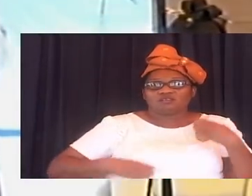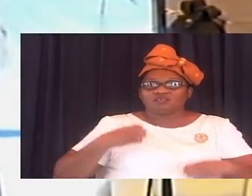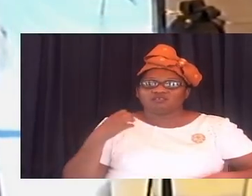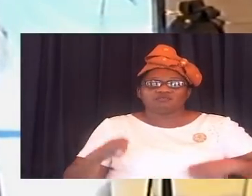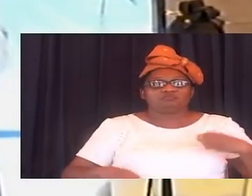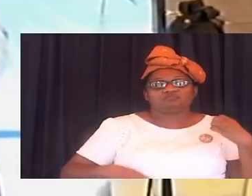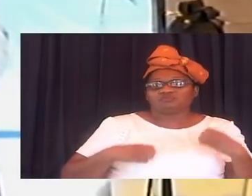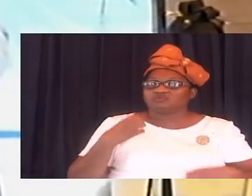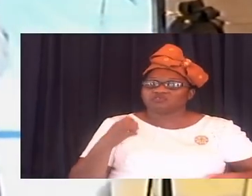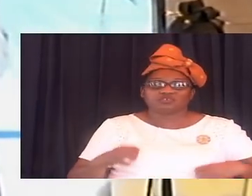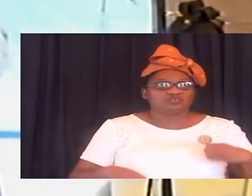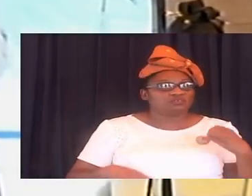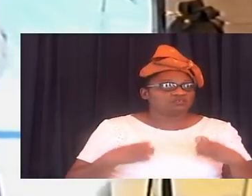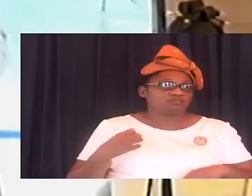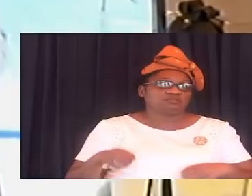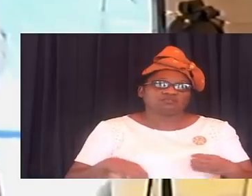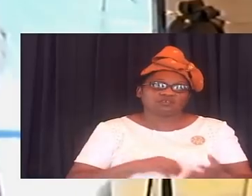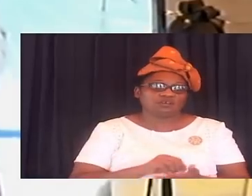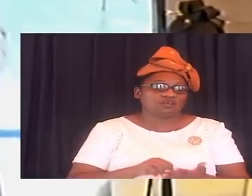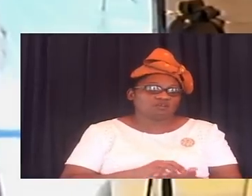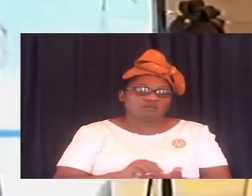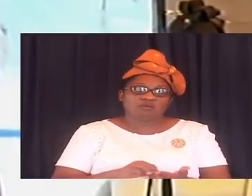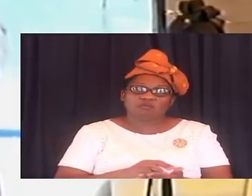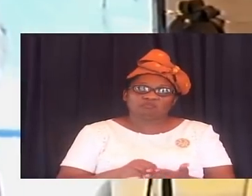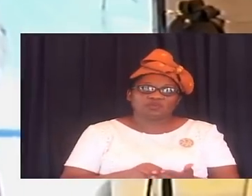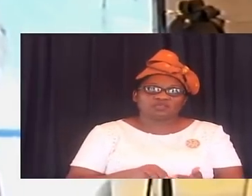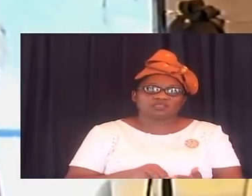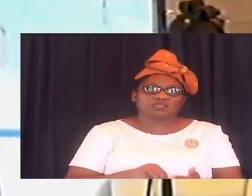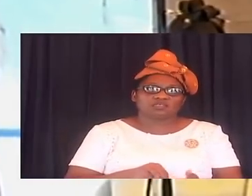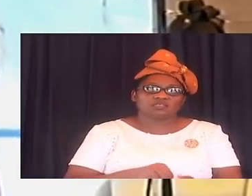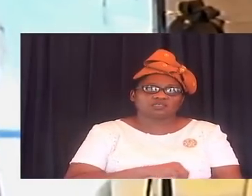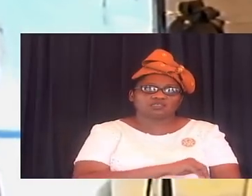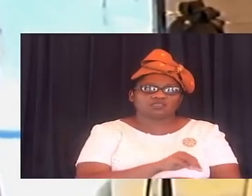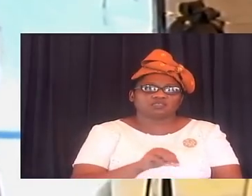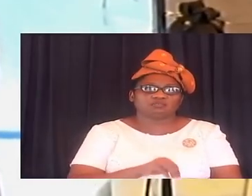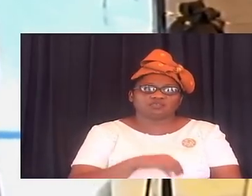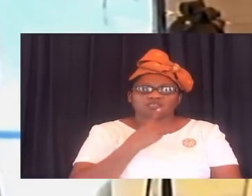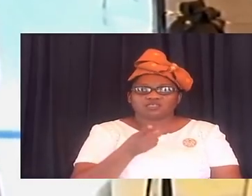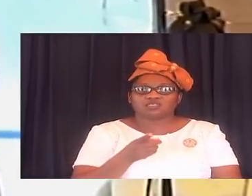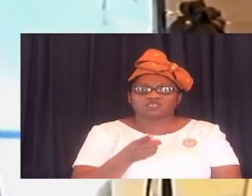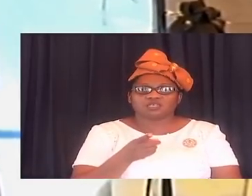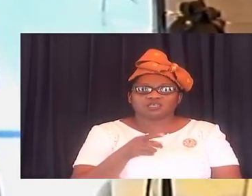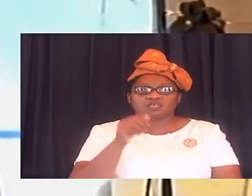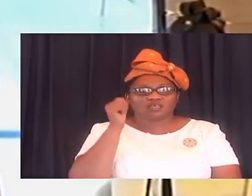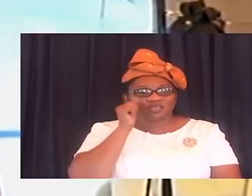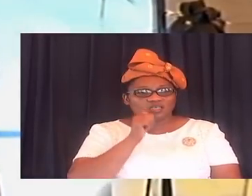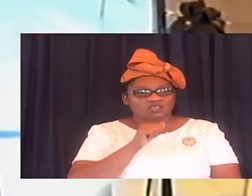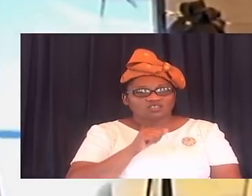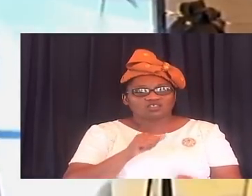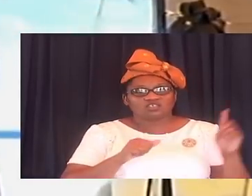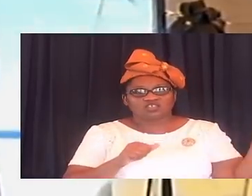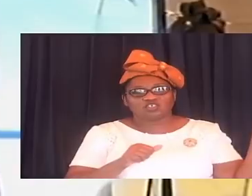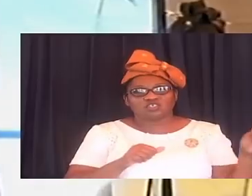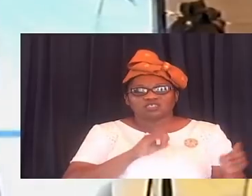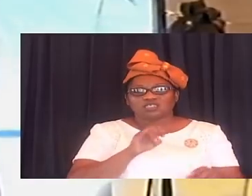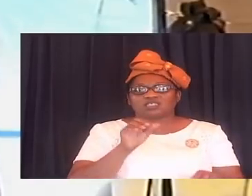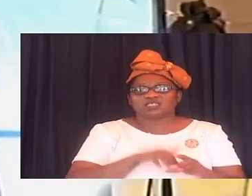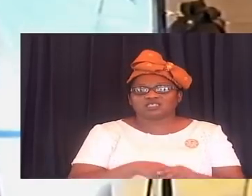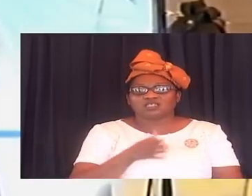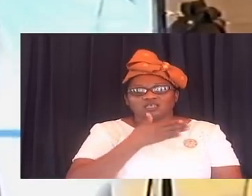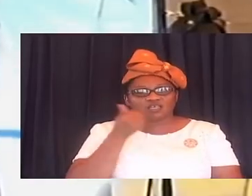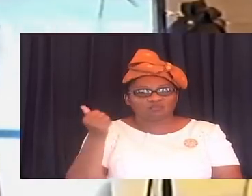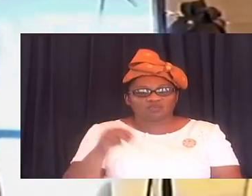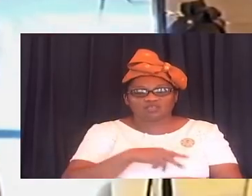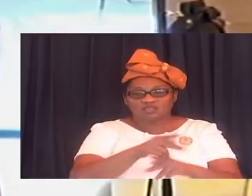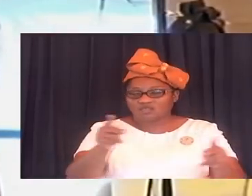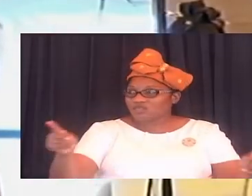amen? And as the minister said earlier, she is in a better place. Praise God.